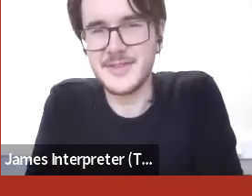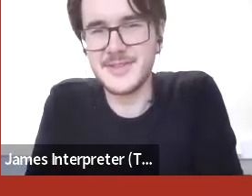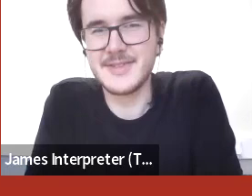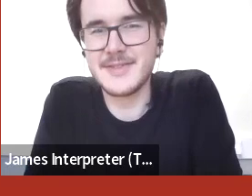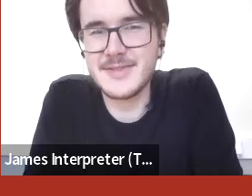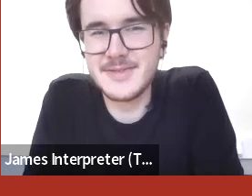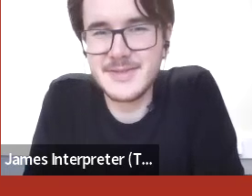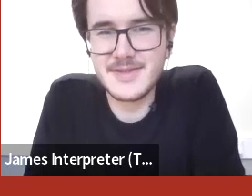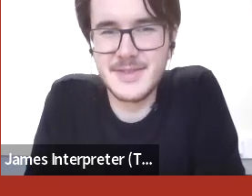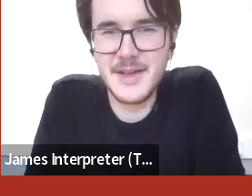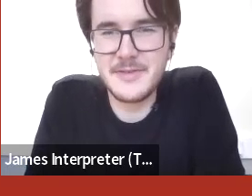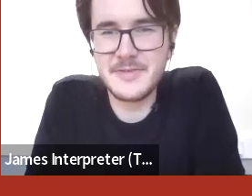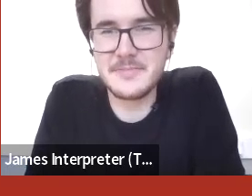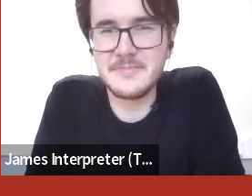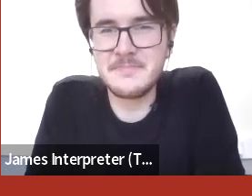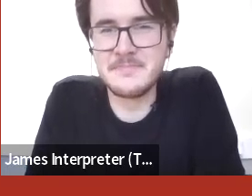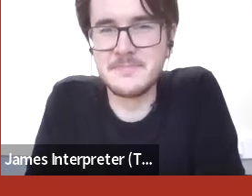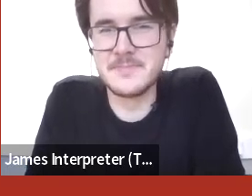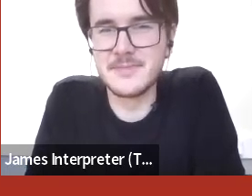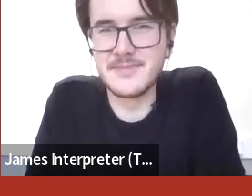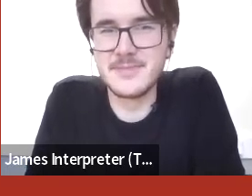F. F.